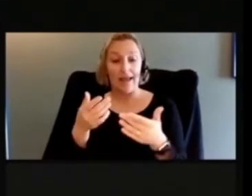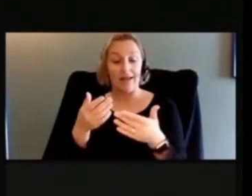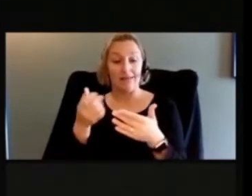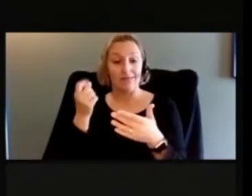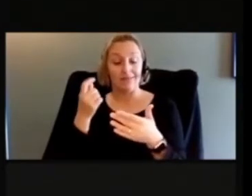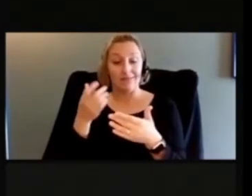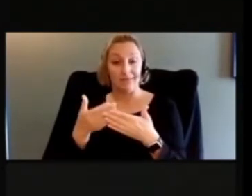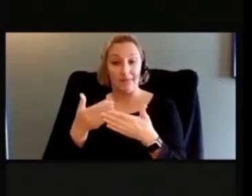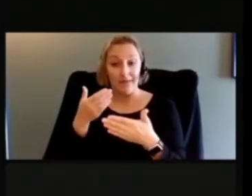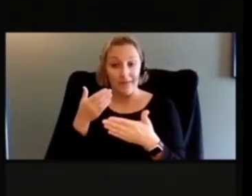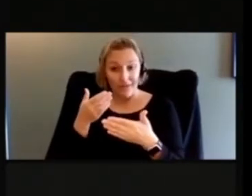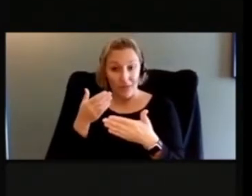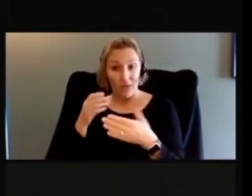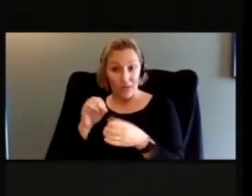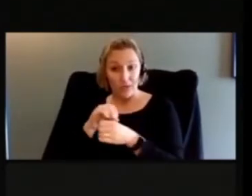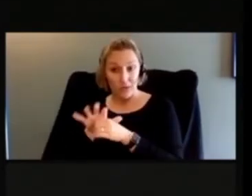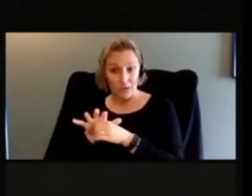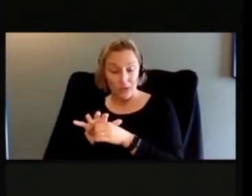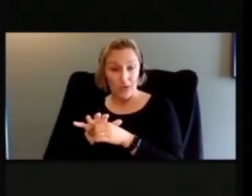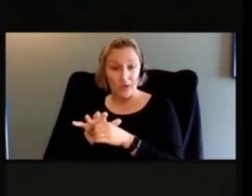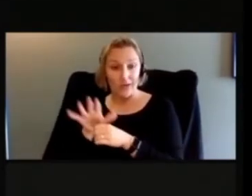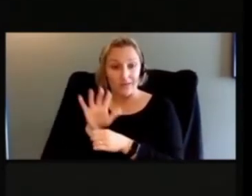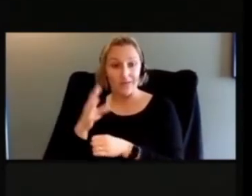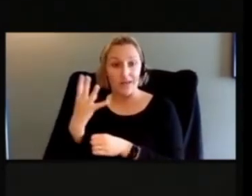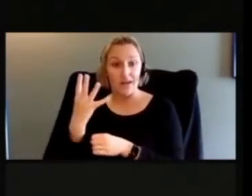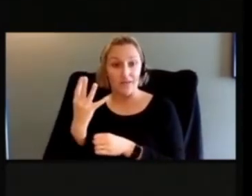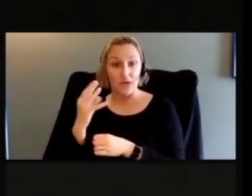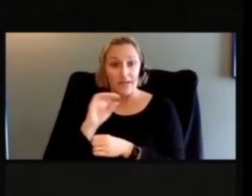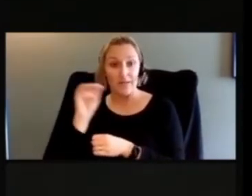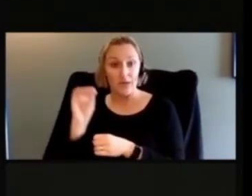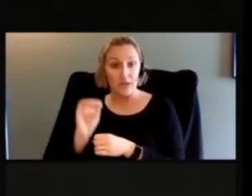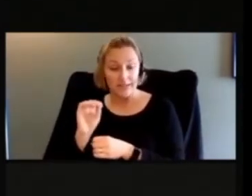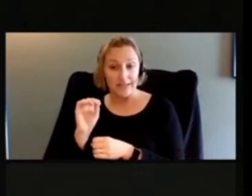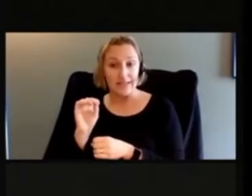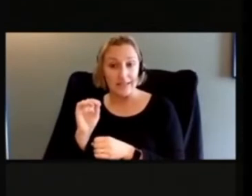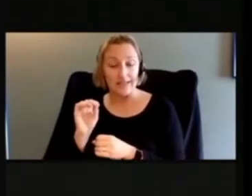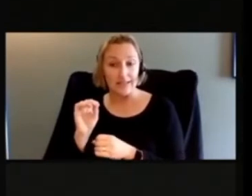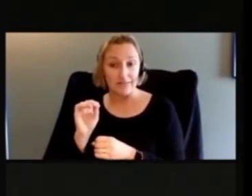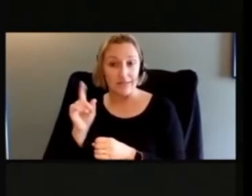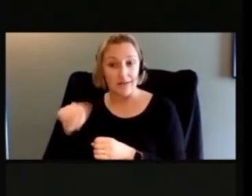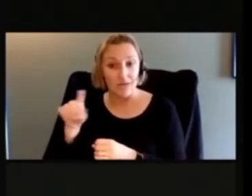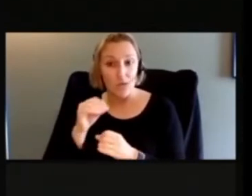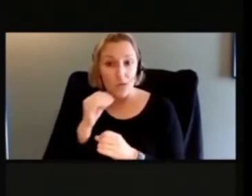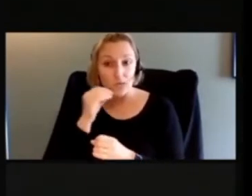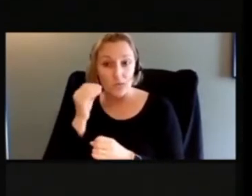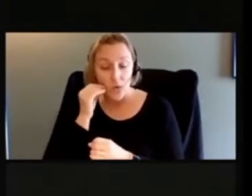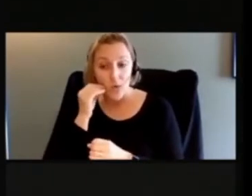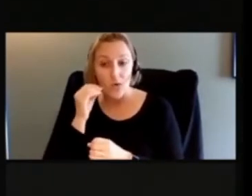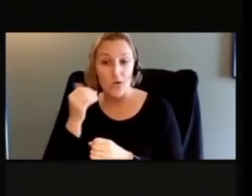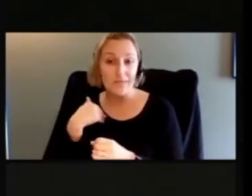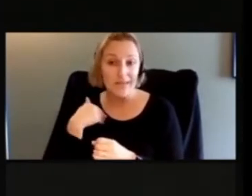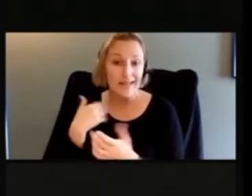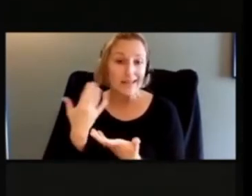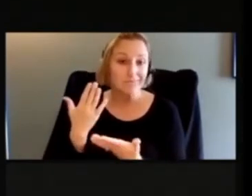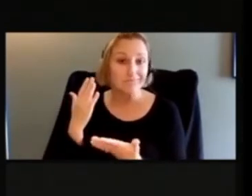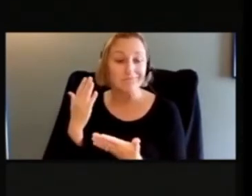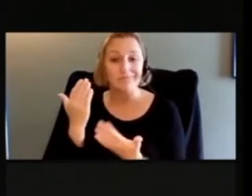pandemic, 14% of households with children were experiencing food insecurity. That doubled during the